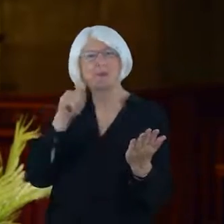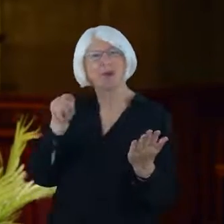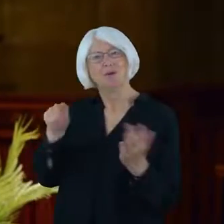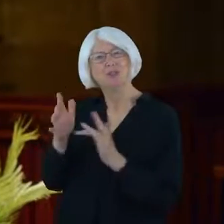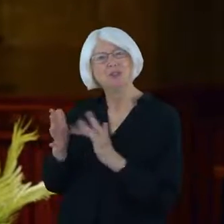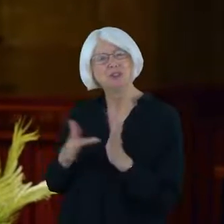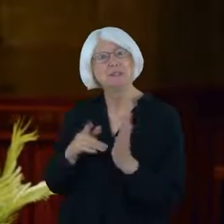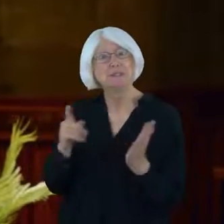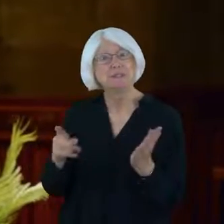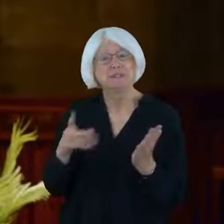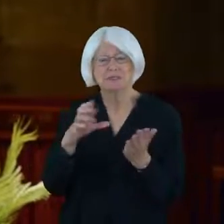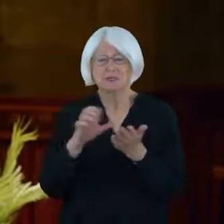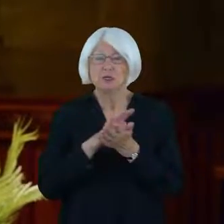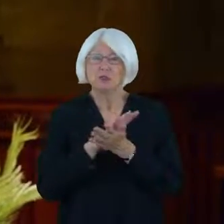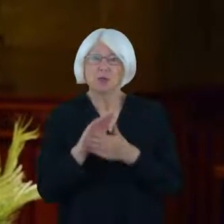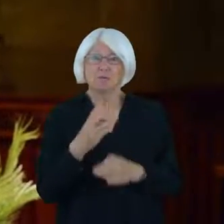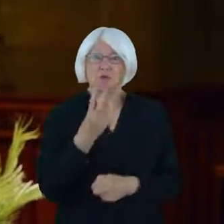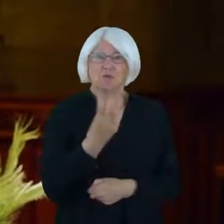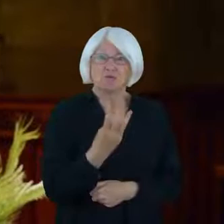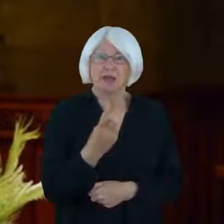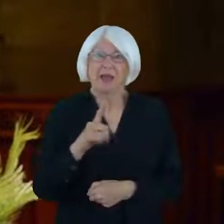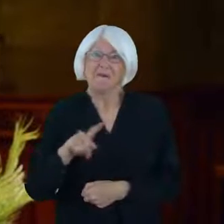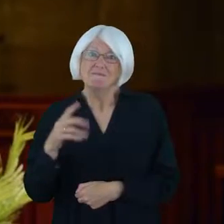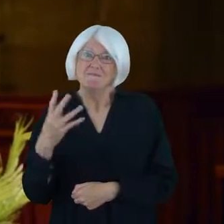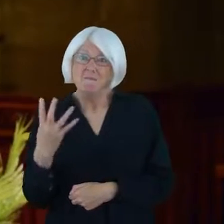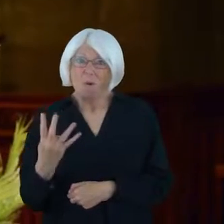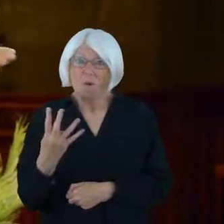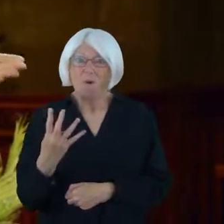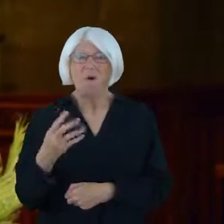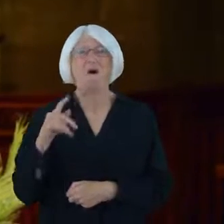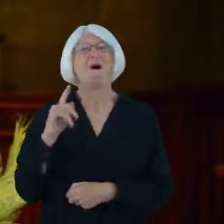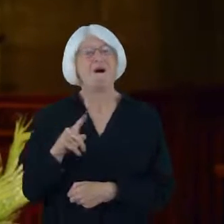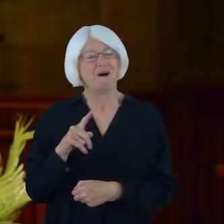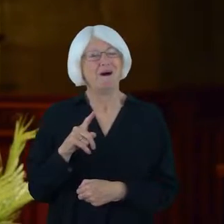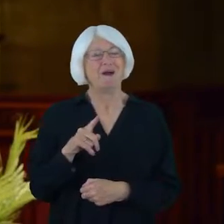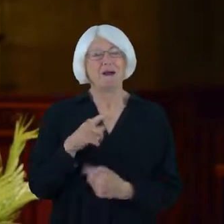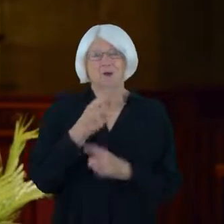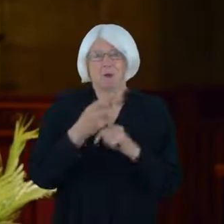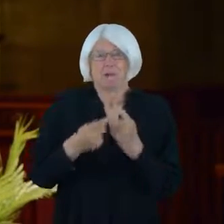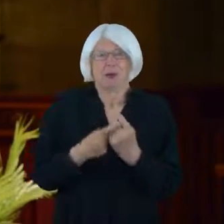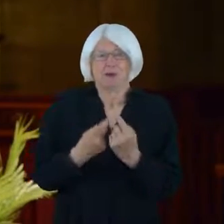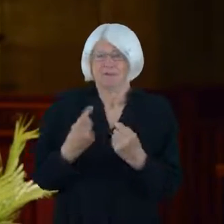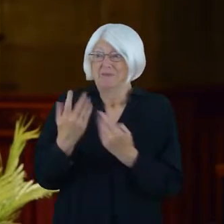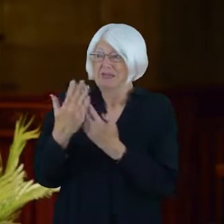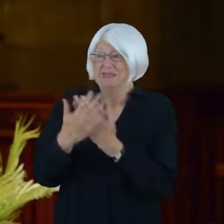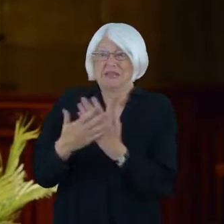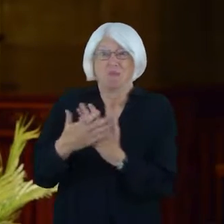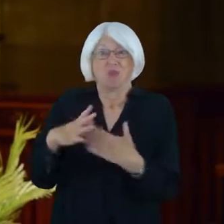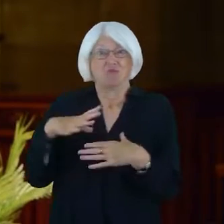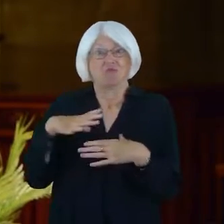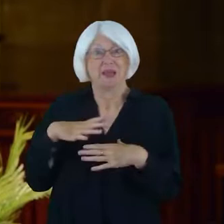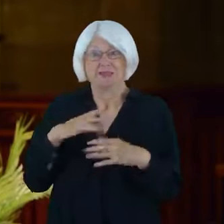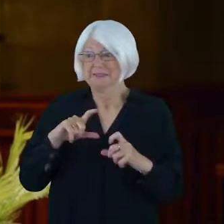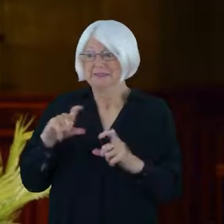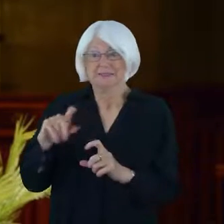life. In chapters 3 and 4, the author goes on to explain how a Sabbath rest remains for the people of